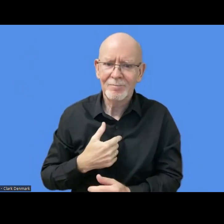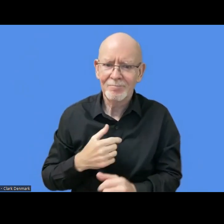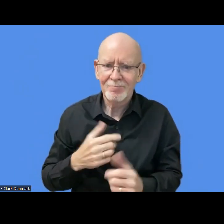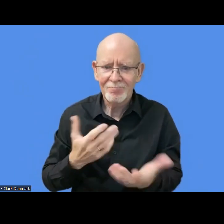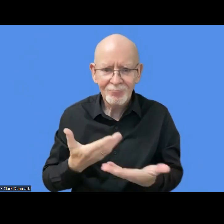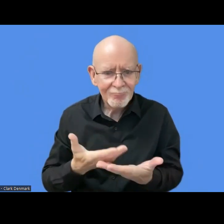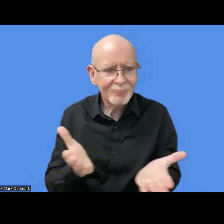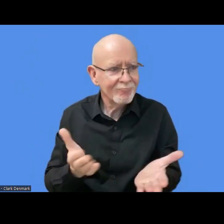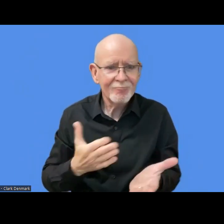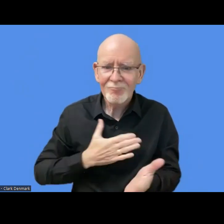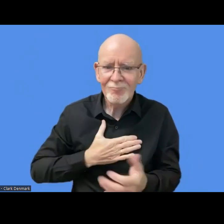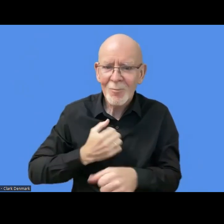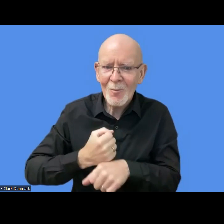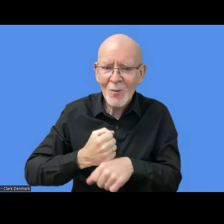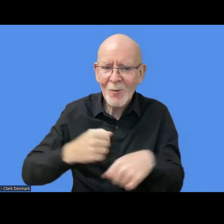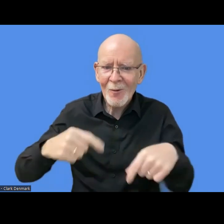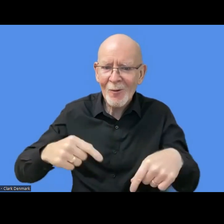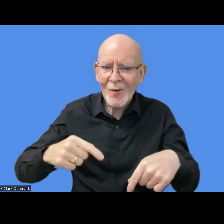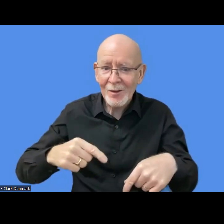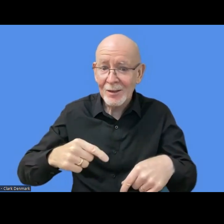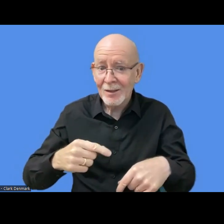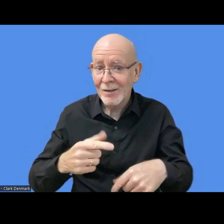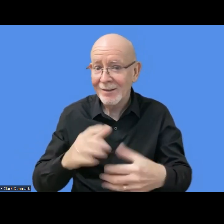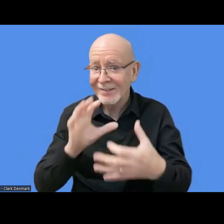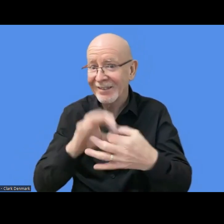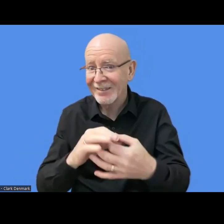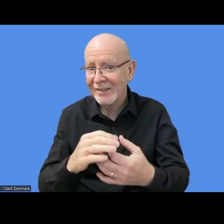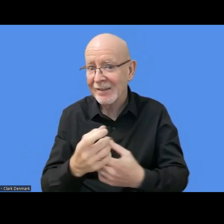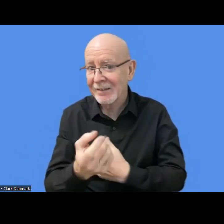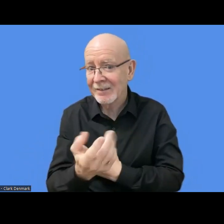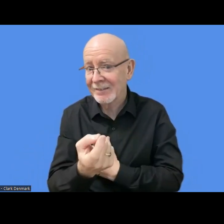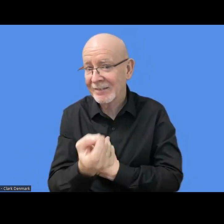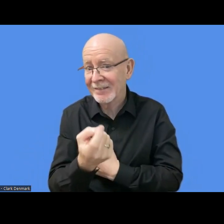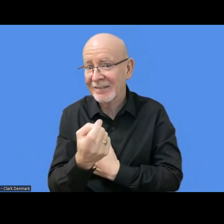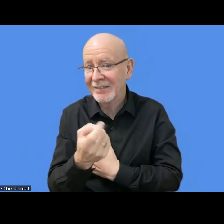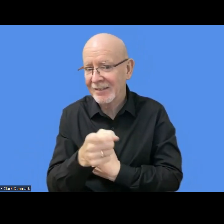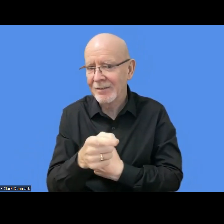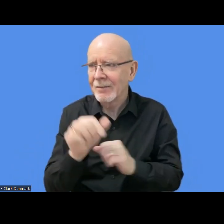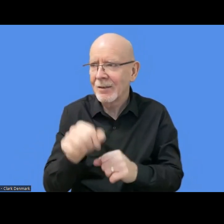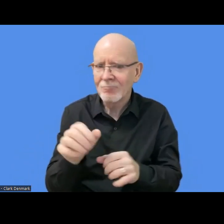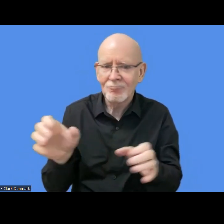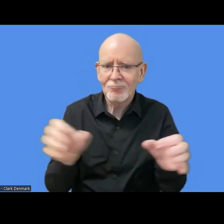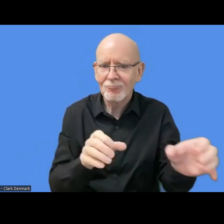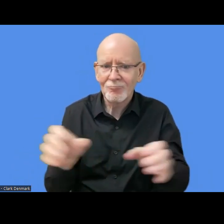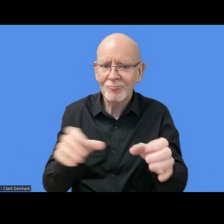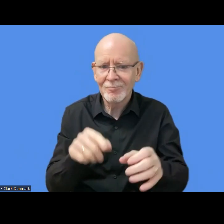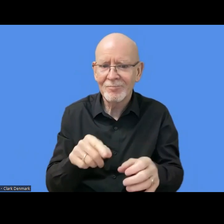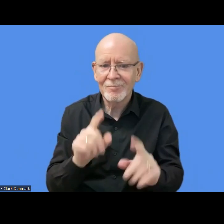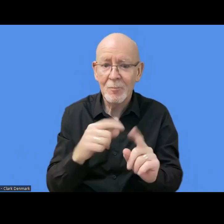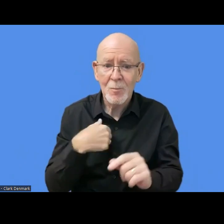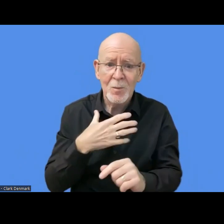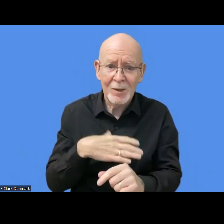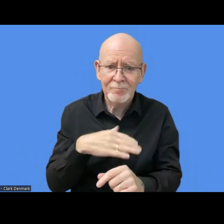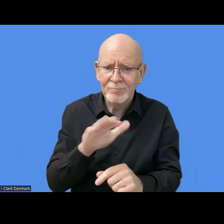Scott Parker for preparing this presentation together with me. So now I will start sharing my presentation.